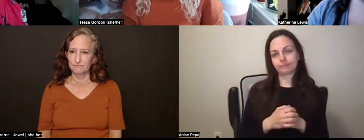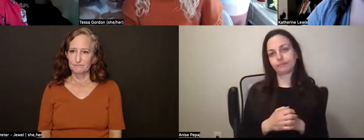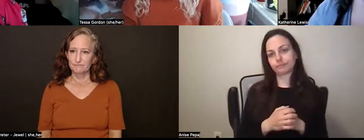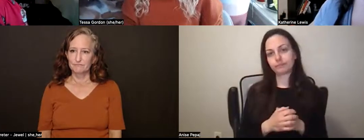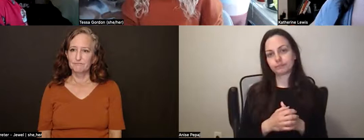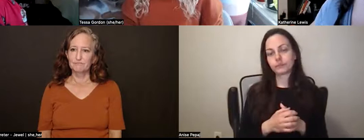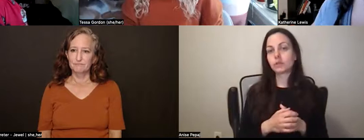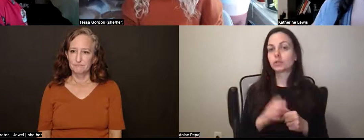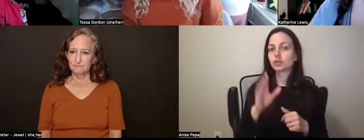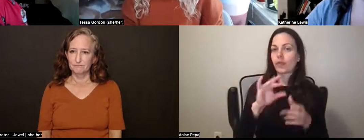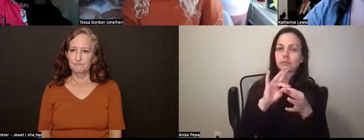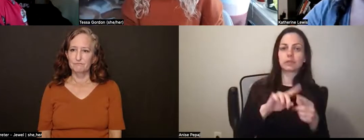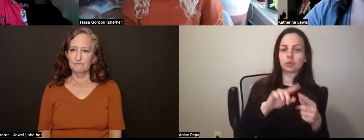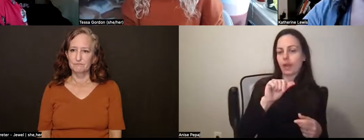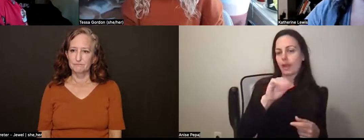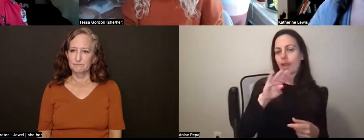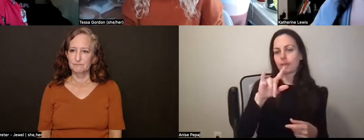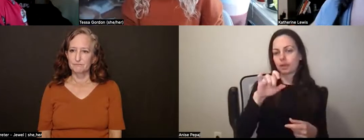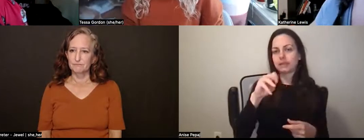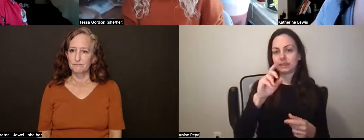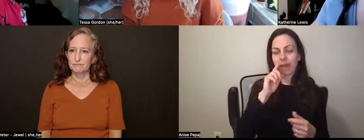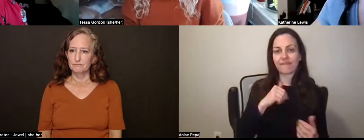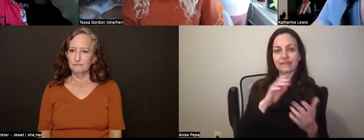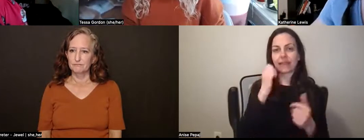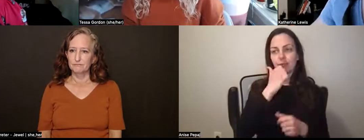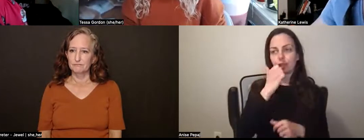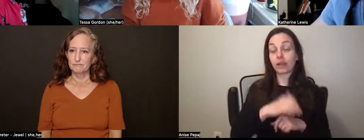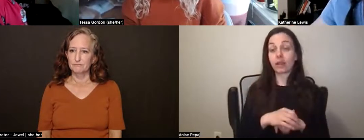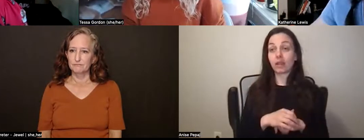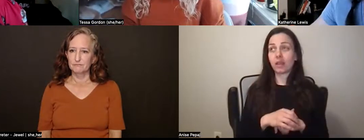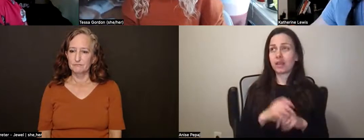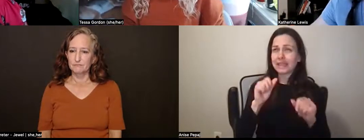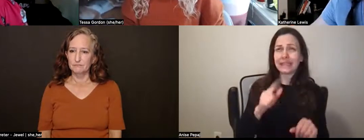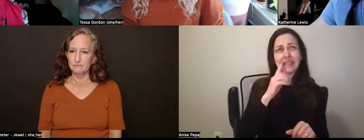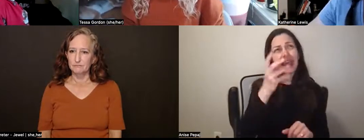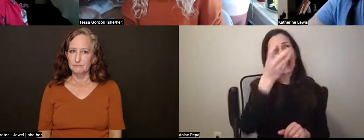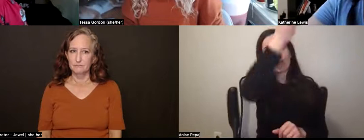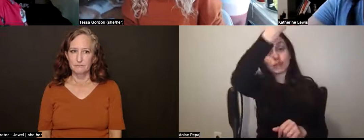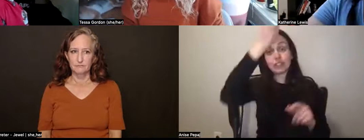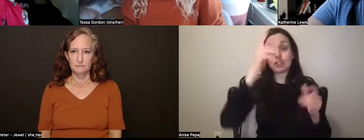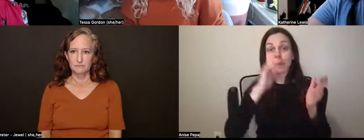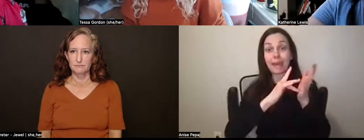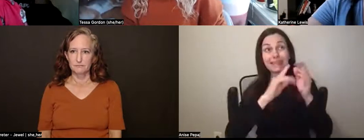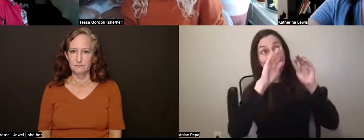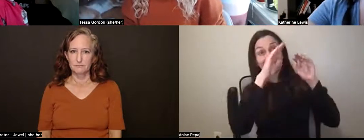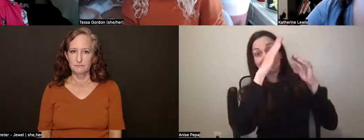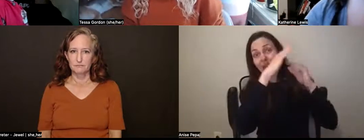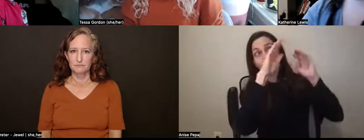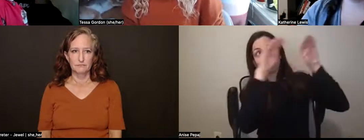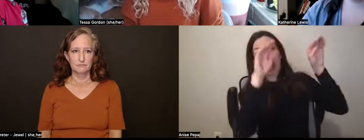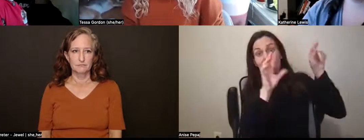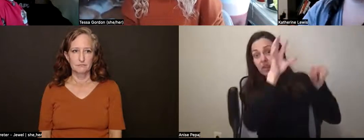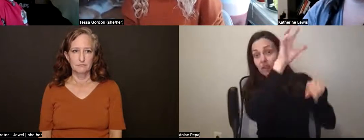with that ableism with me that I face every day. Well, will I be able to reach that medication on the top shelf? What's going to happen in the event